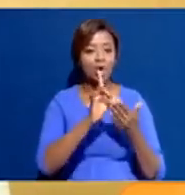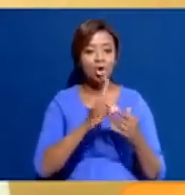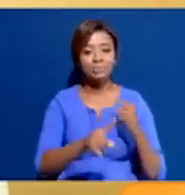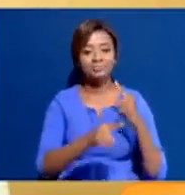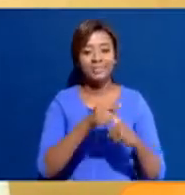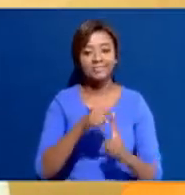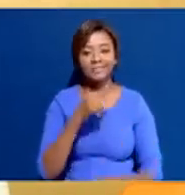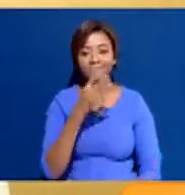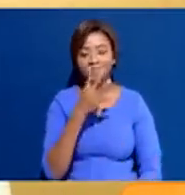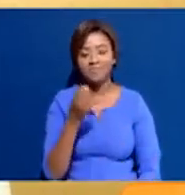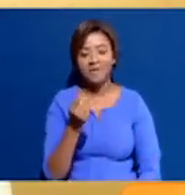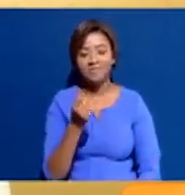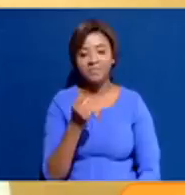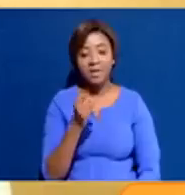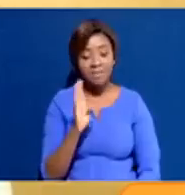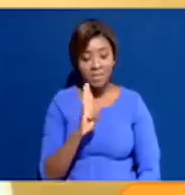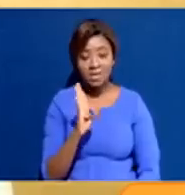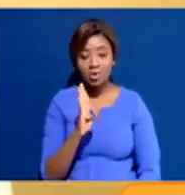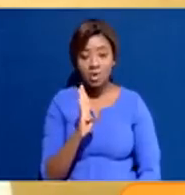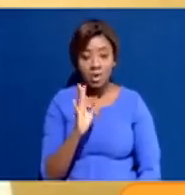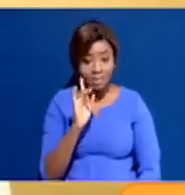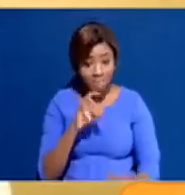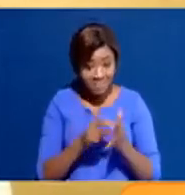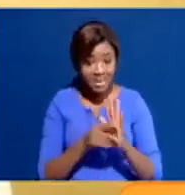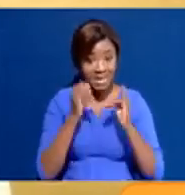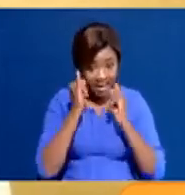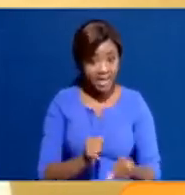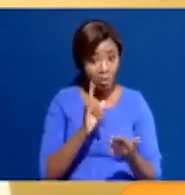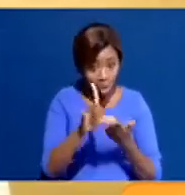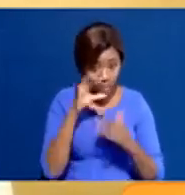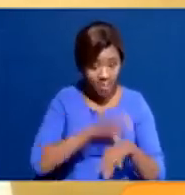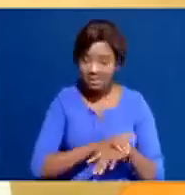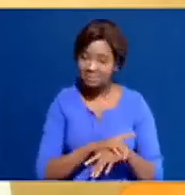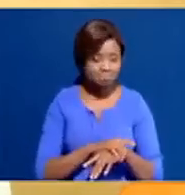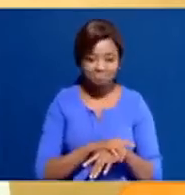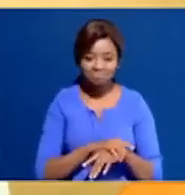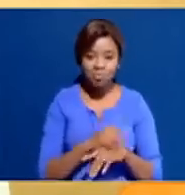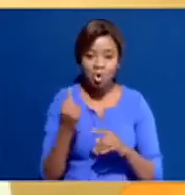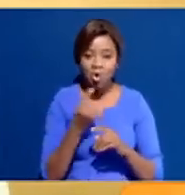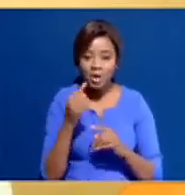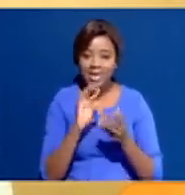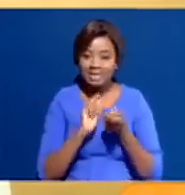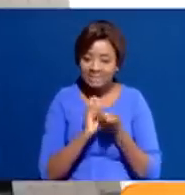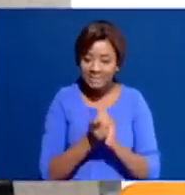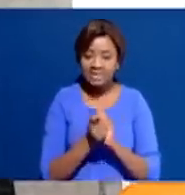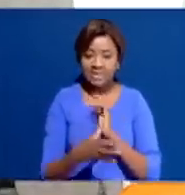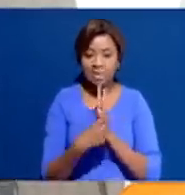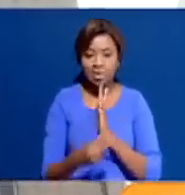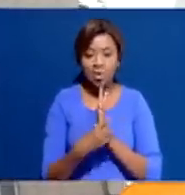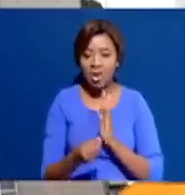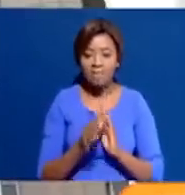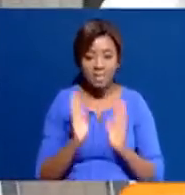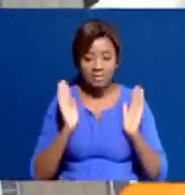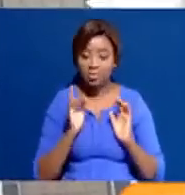Kenya shillings without borrowing a single shilling. That is how bad the situation could be if it's not checked.